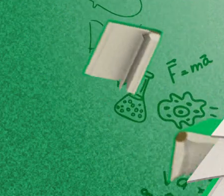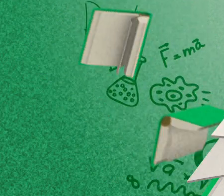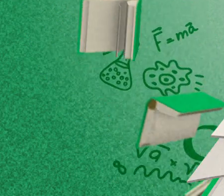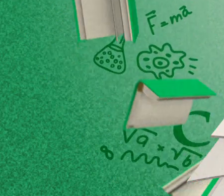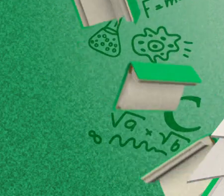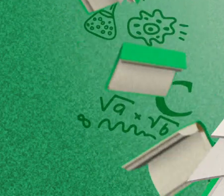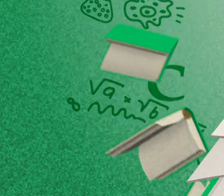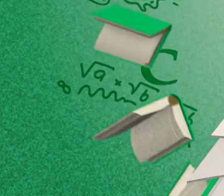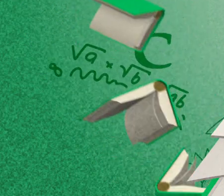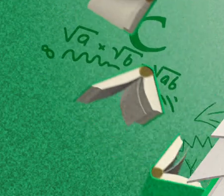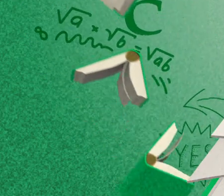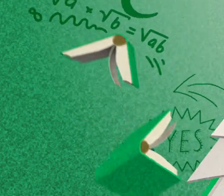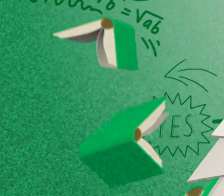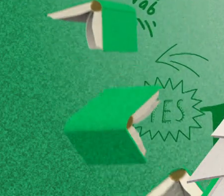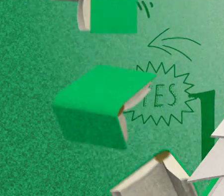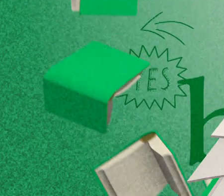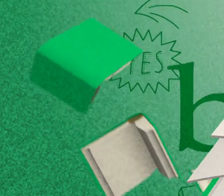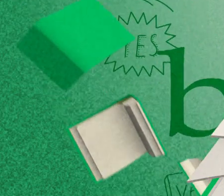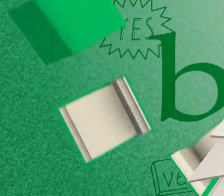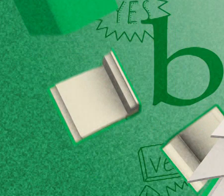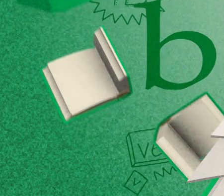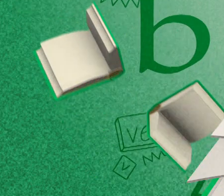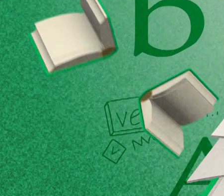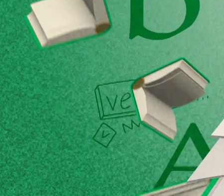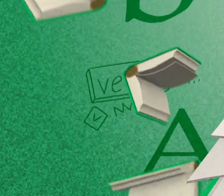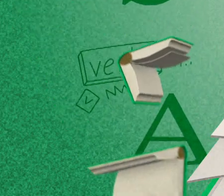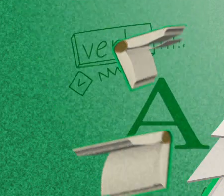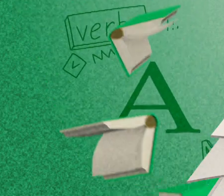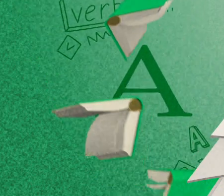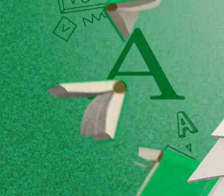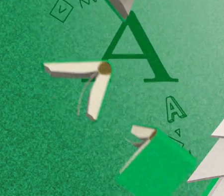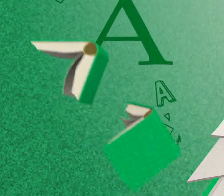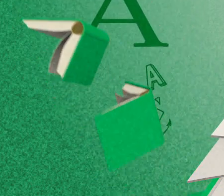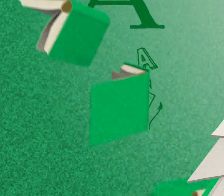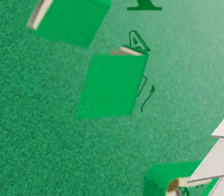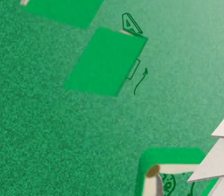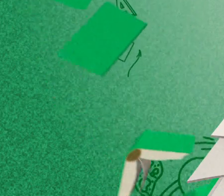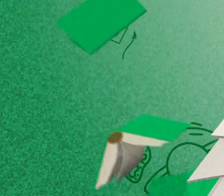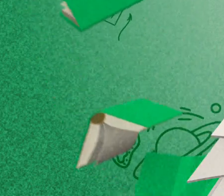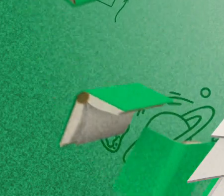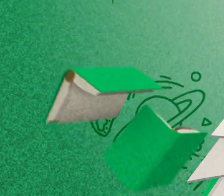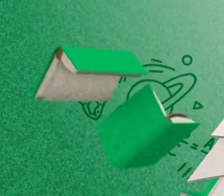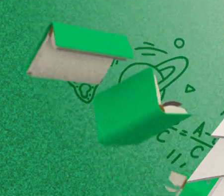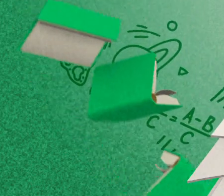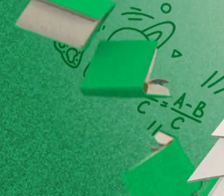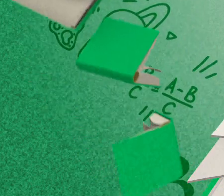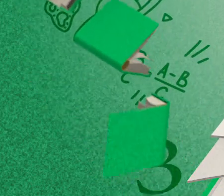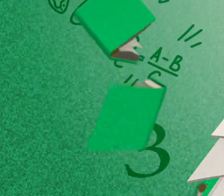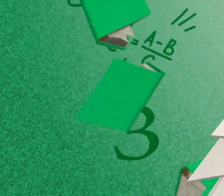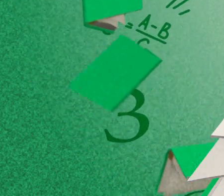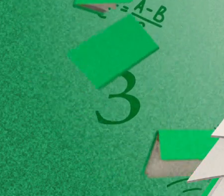on bushwalks and finding cool artifacts that my old people left us.